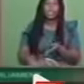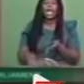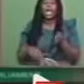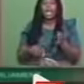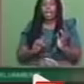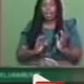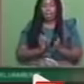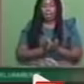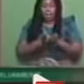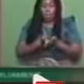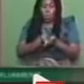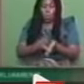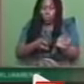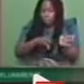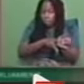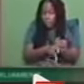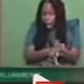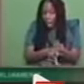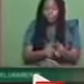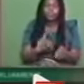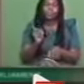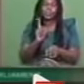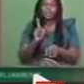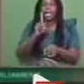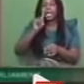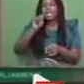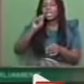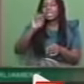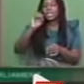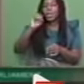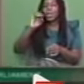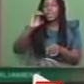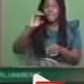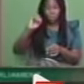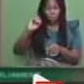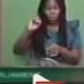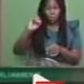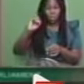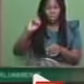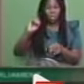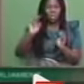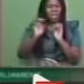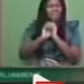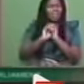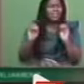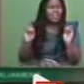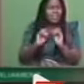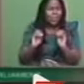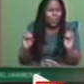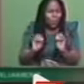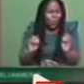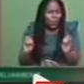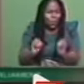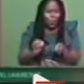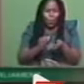achievement. There is no ferry and there is no port. How can it be an achievement?